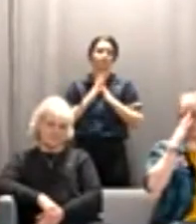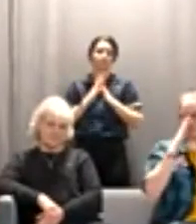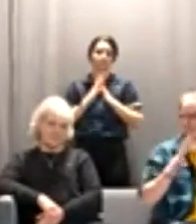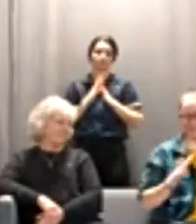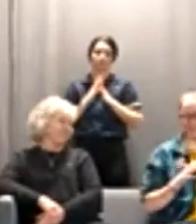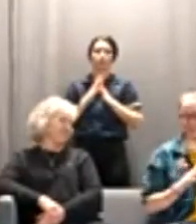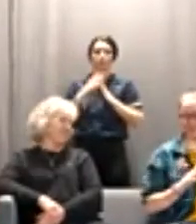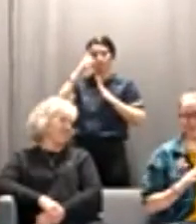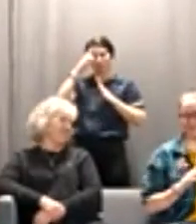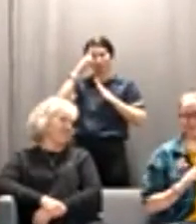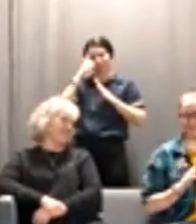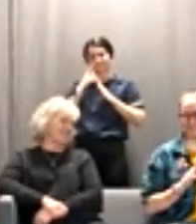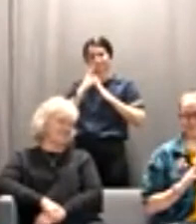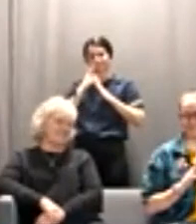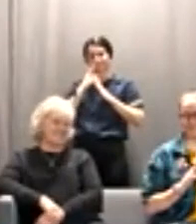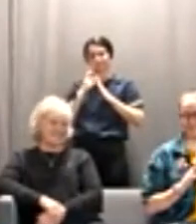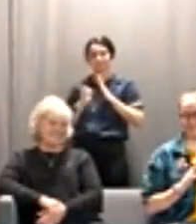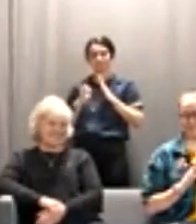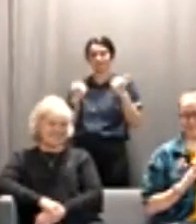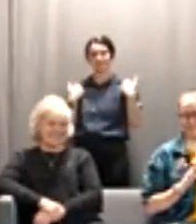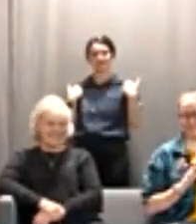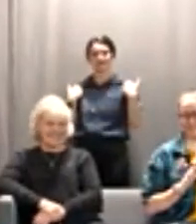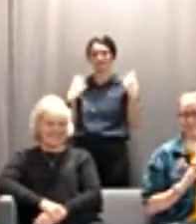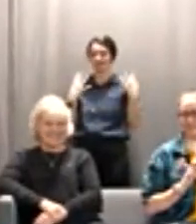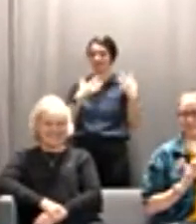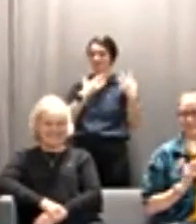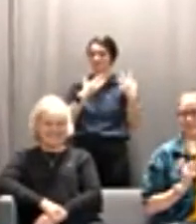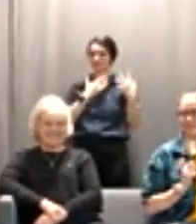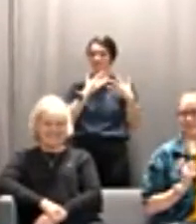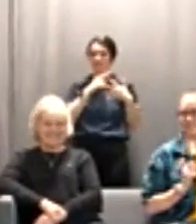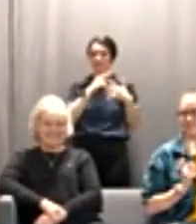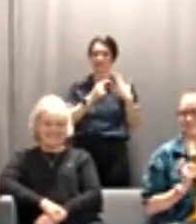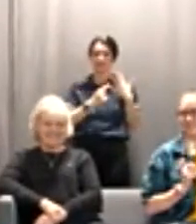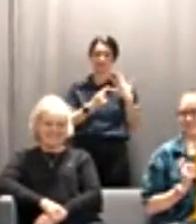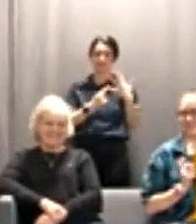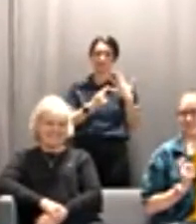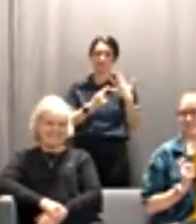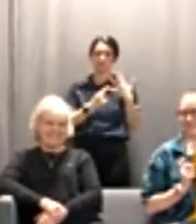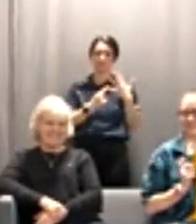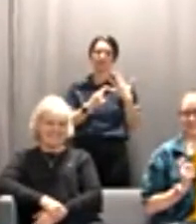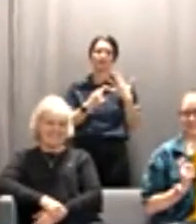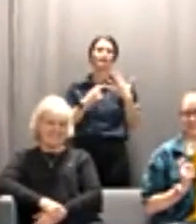I'm losing my train of thought because I have a lot of feelings about this, but I am